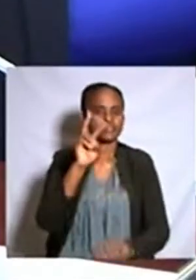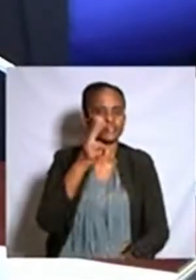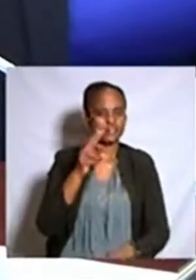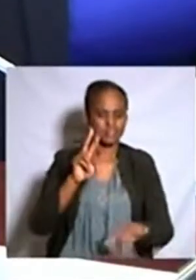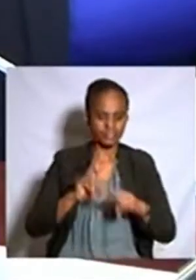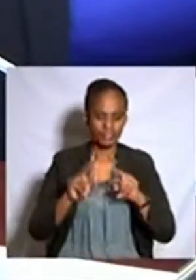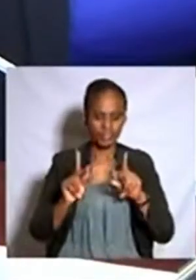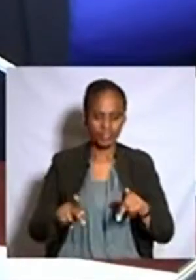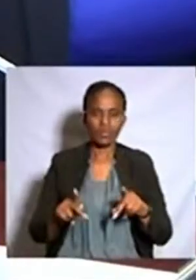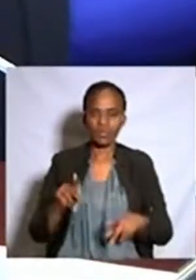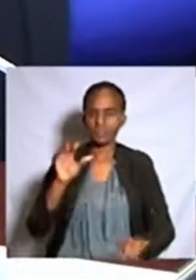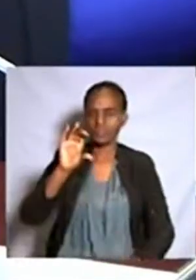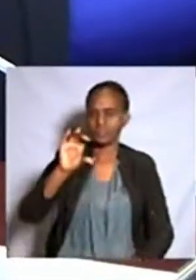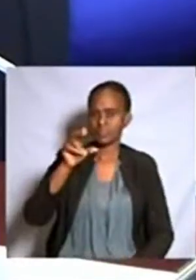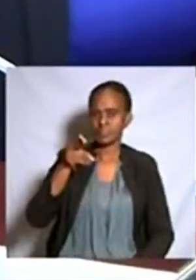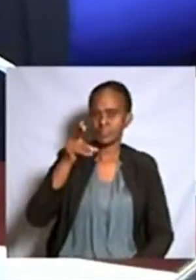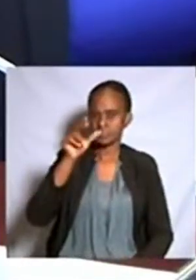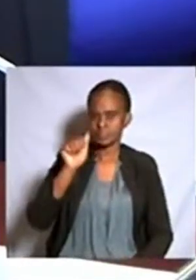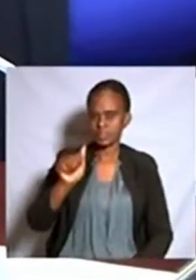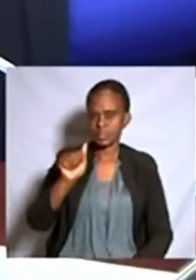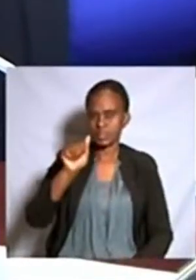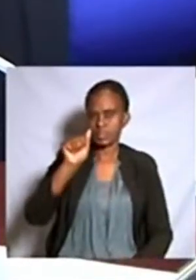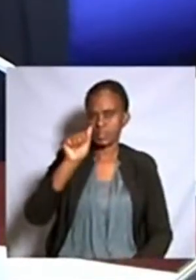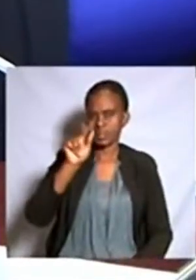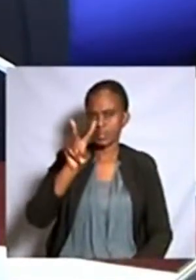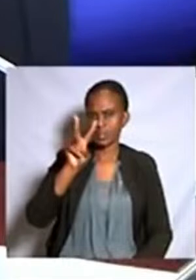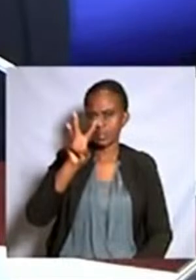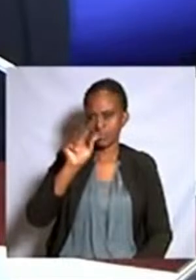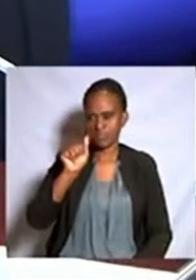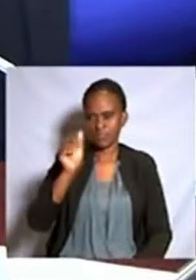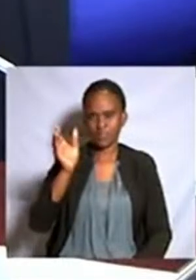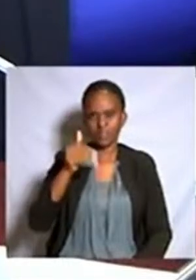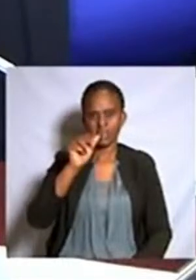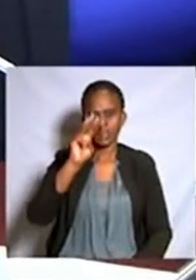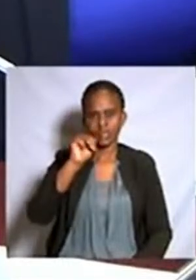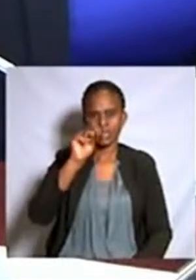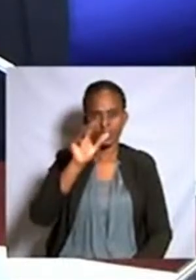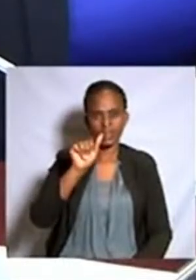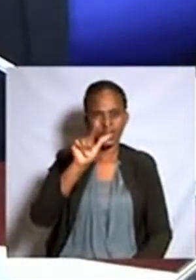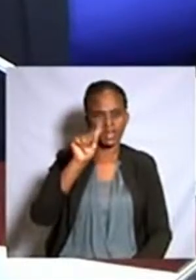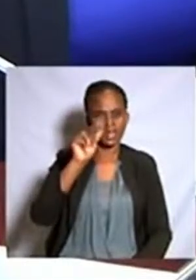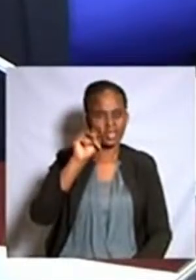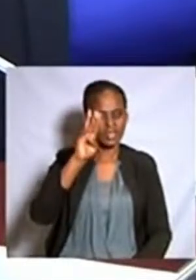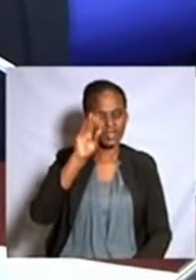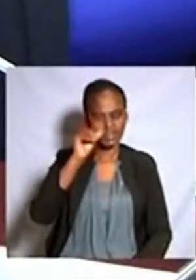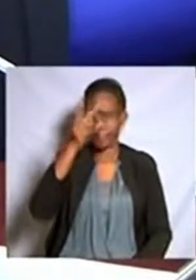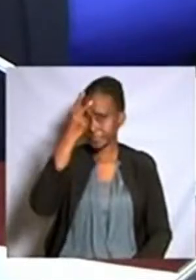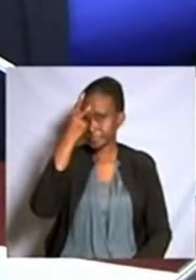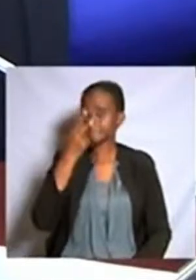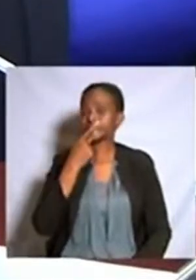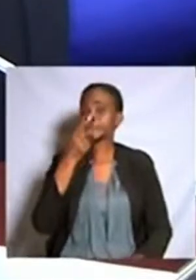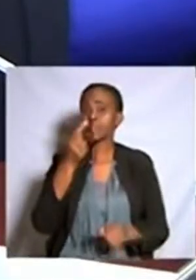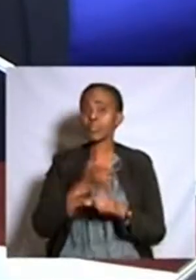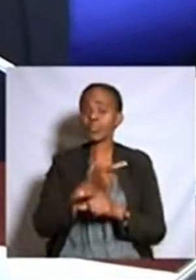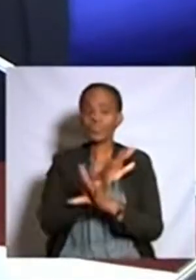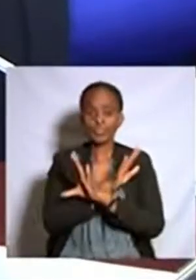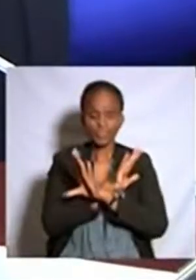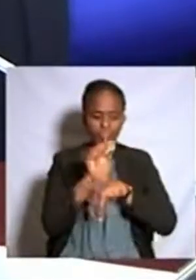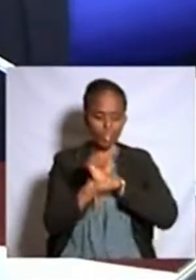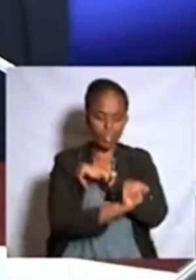the Chavwa Malambo Nyambe, received the parent title from ZISC on